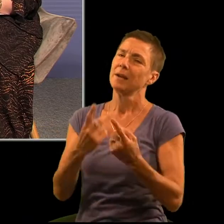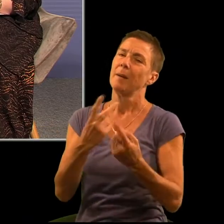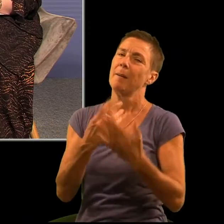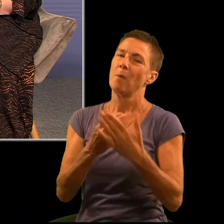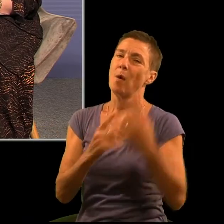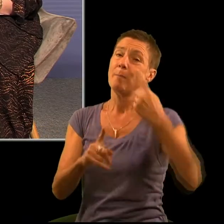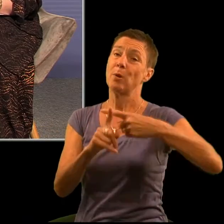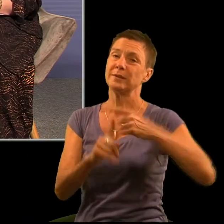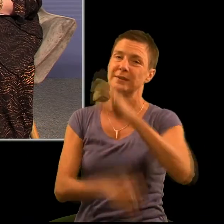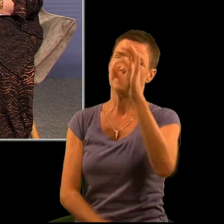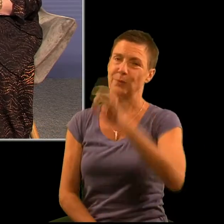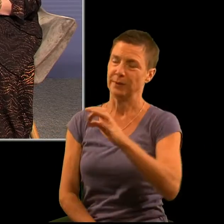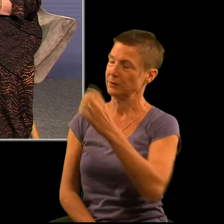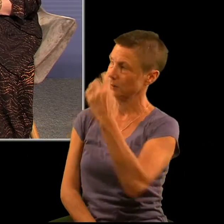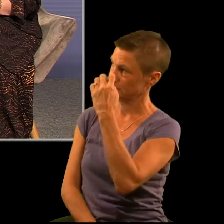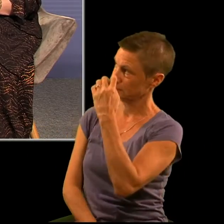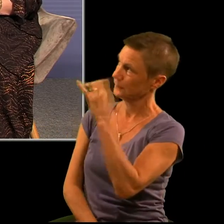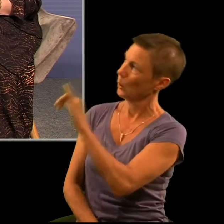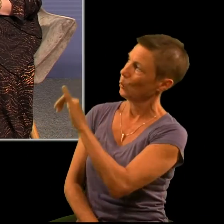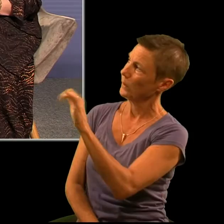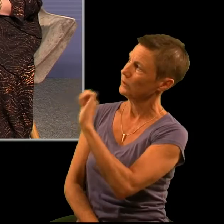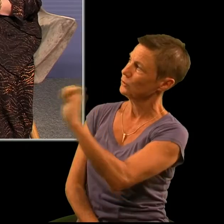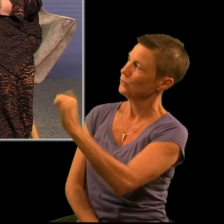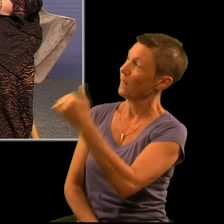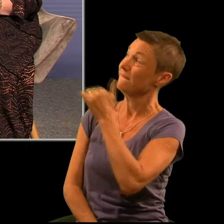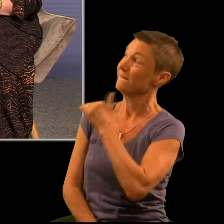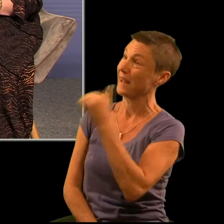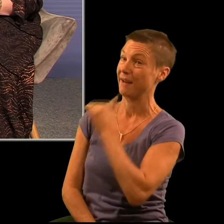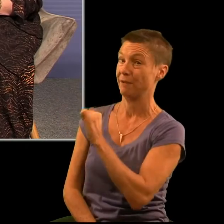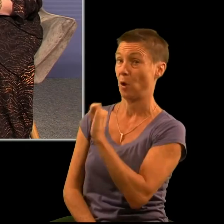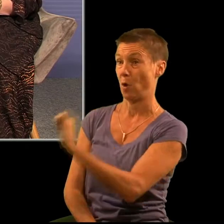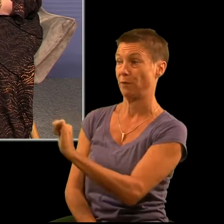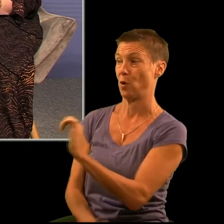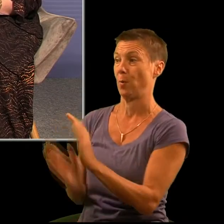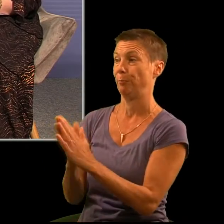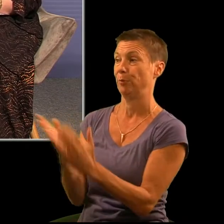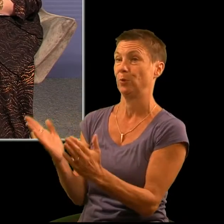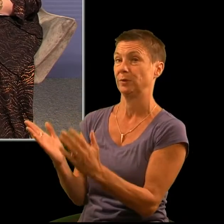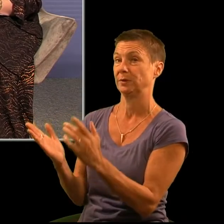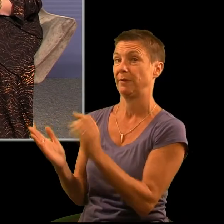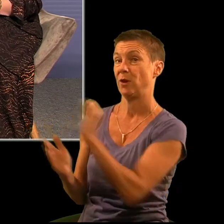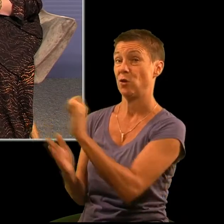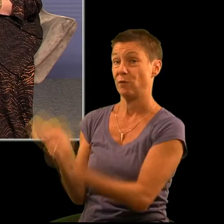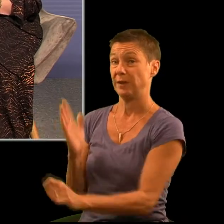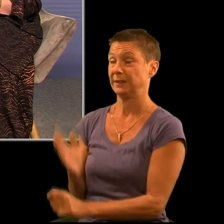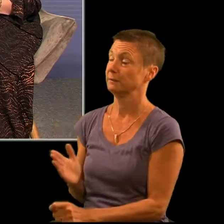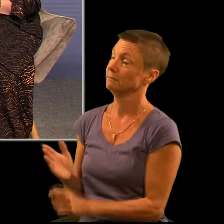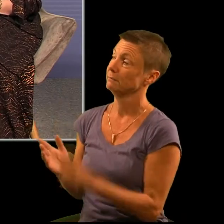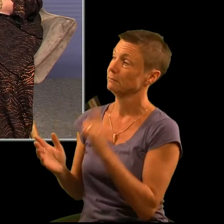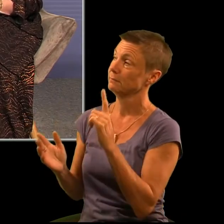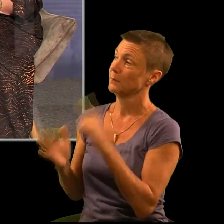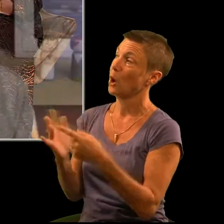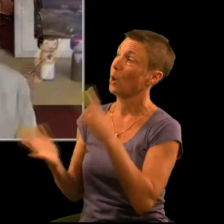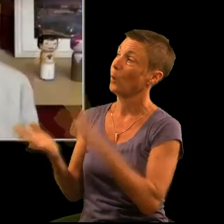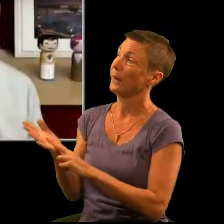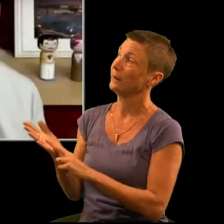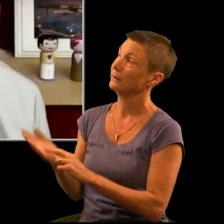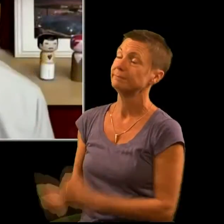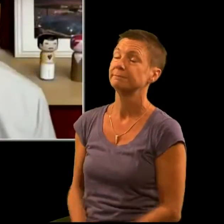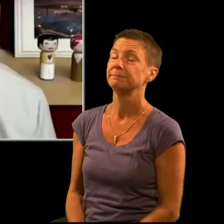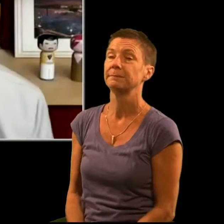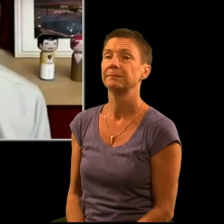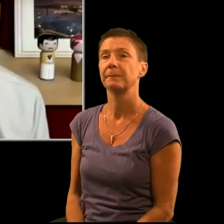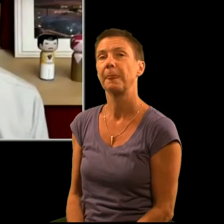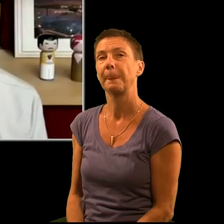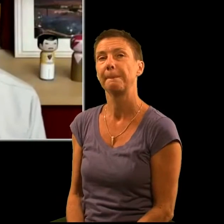I ask you each, which is your favourite of the books that you have written? Eoin, can I start with you?